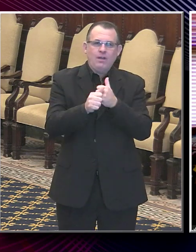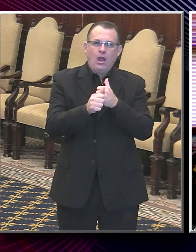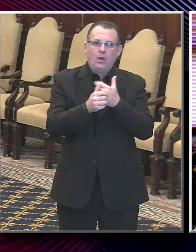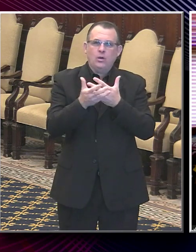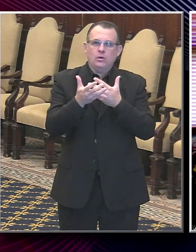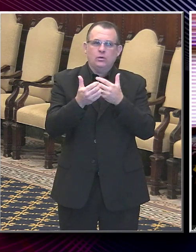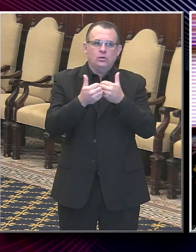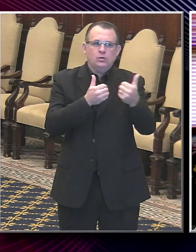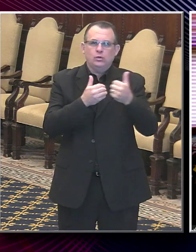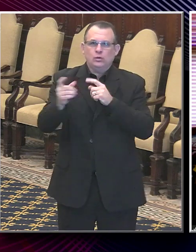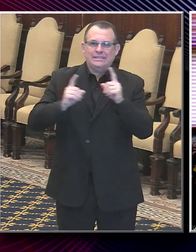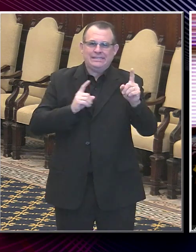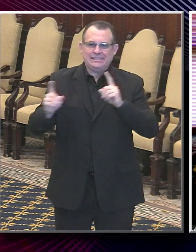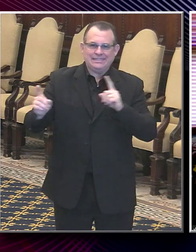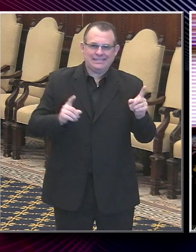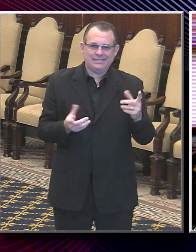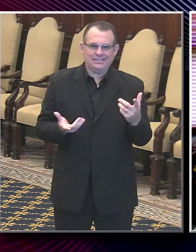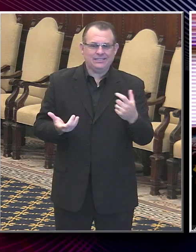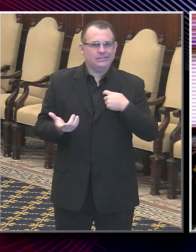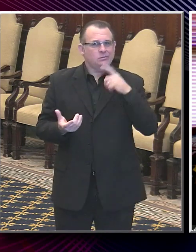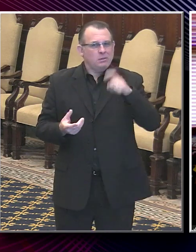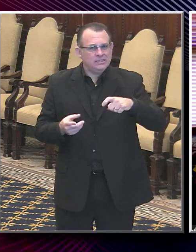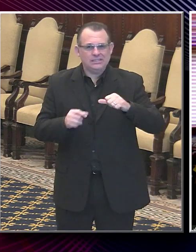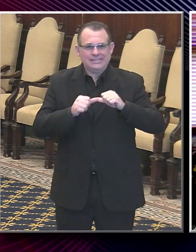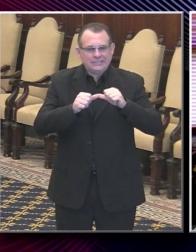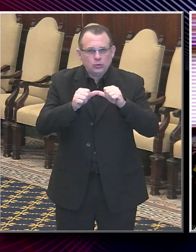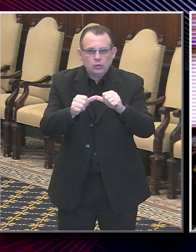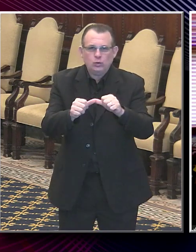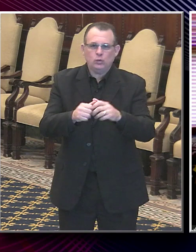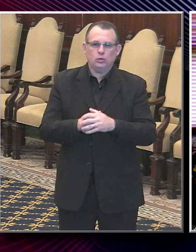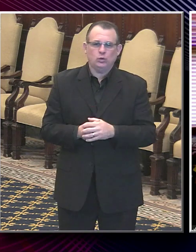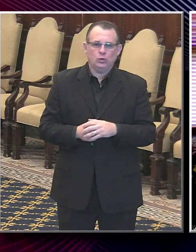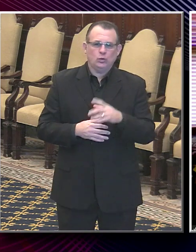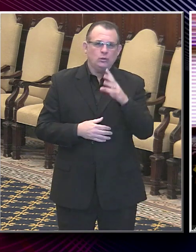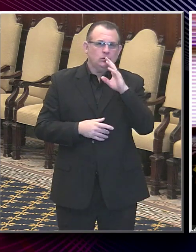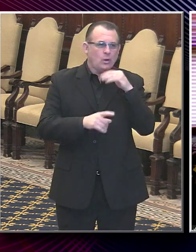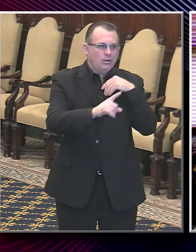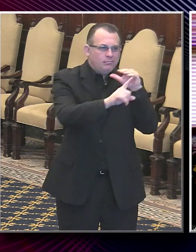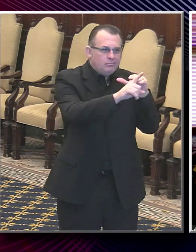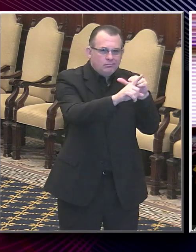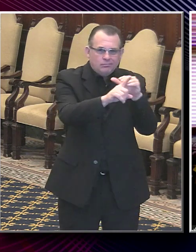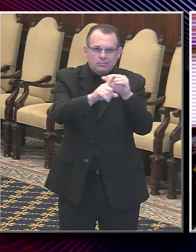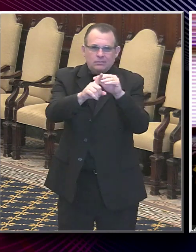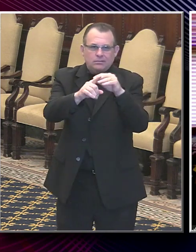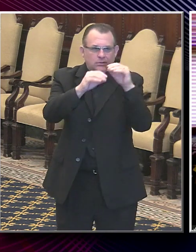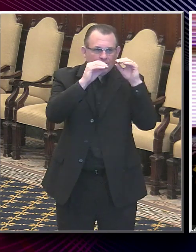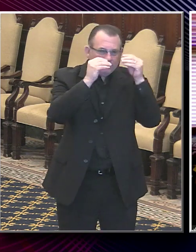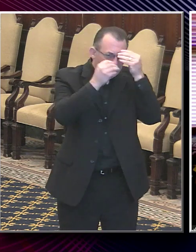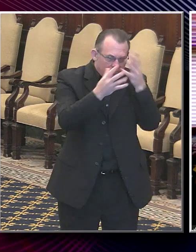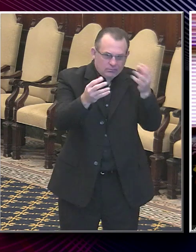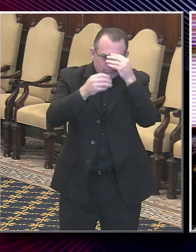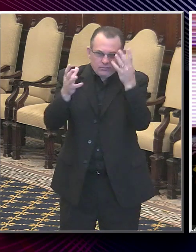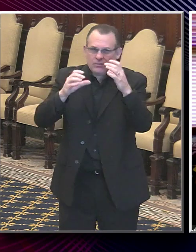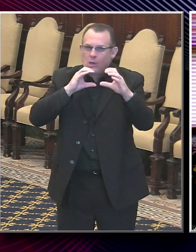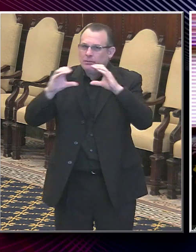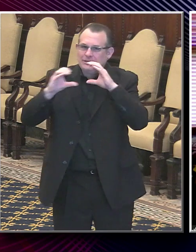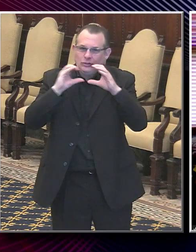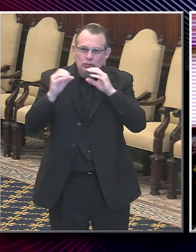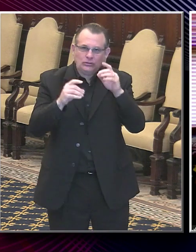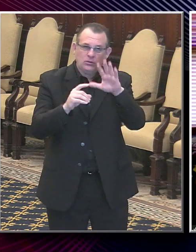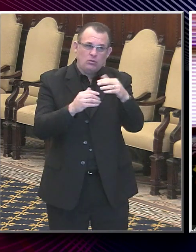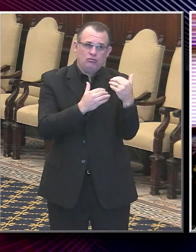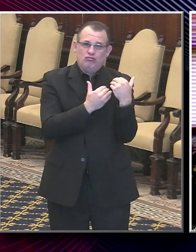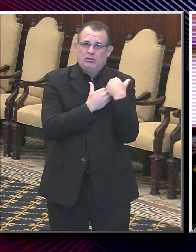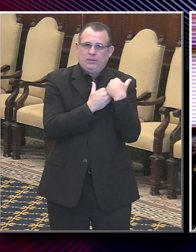masks. We have to continue to talk to people and communicate with people that this is their responsibility to keep